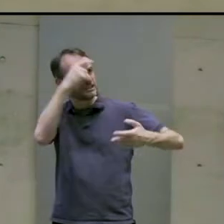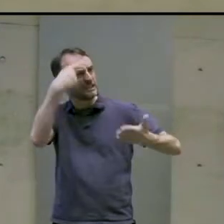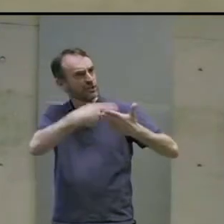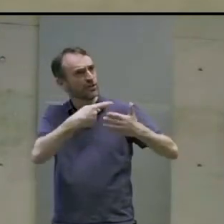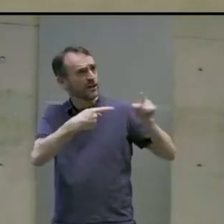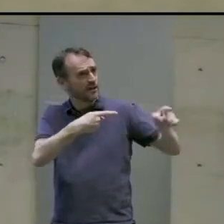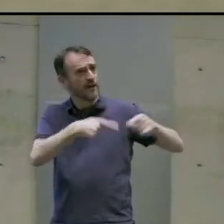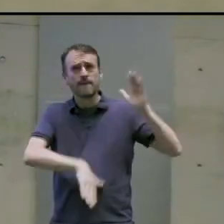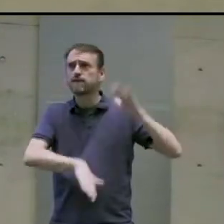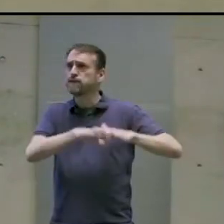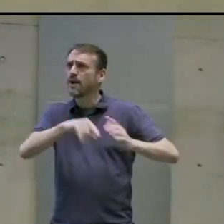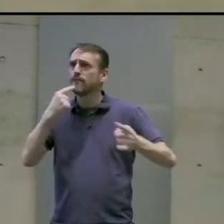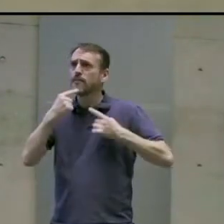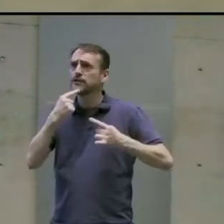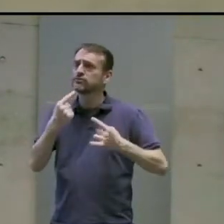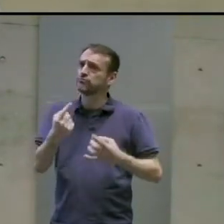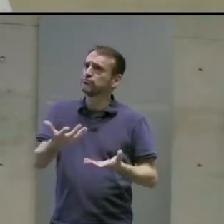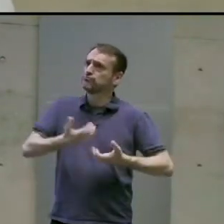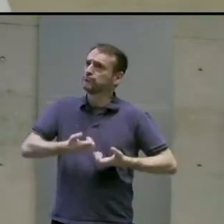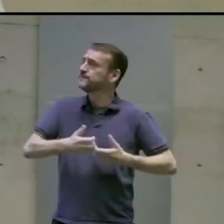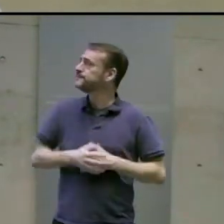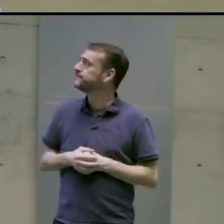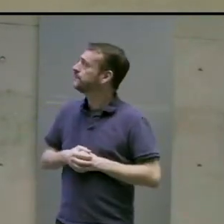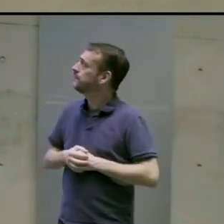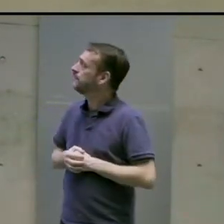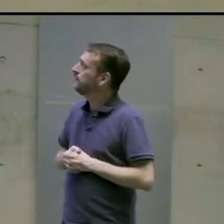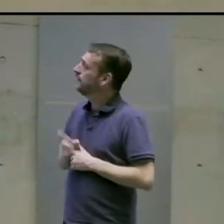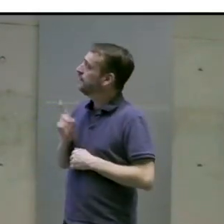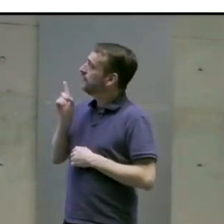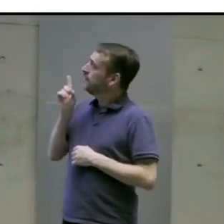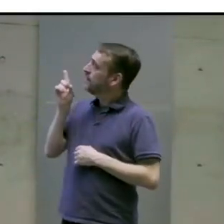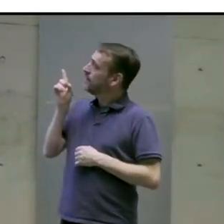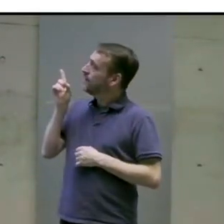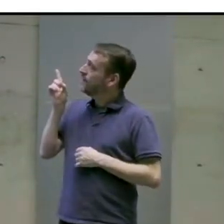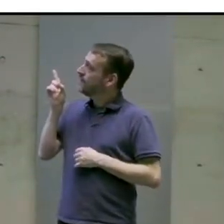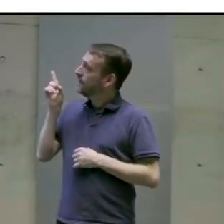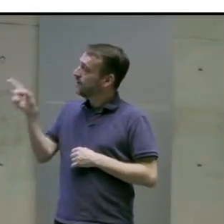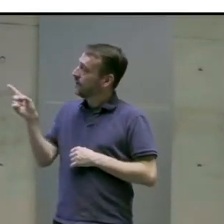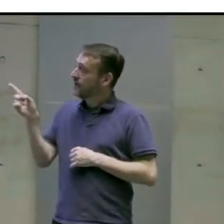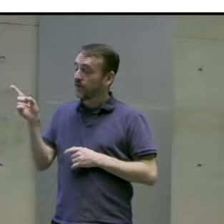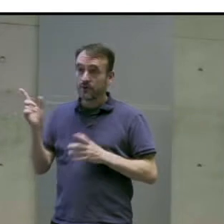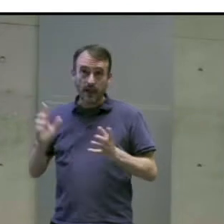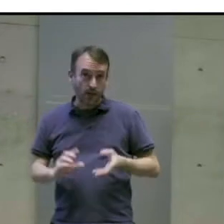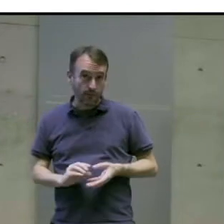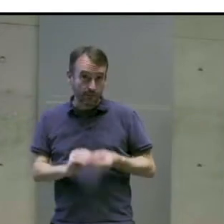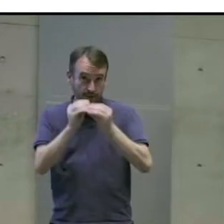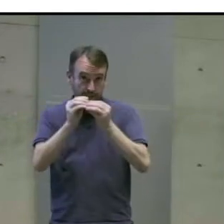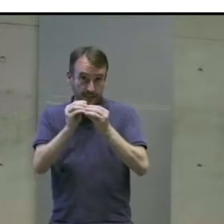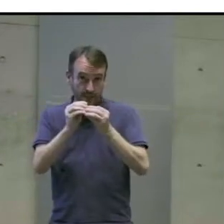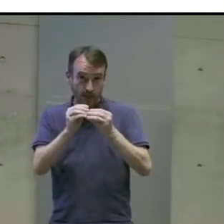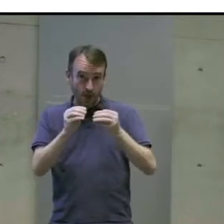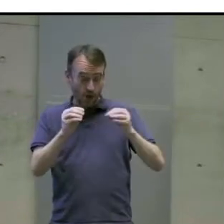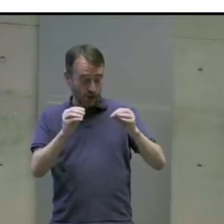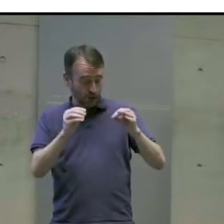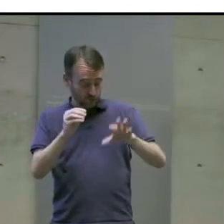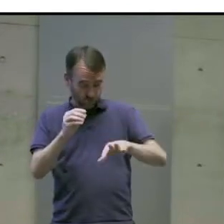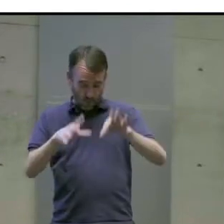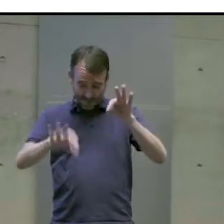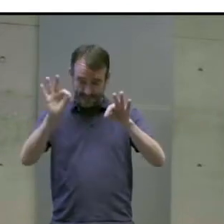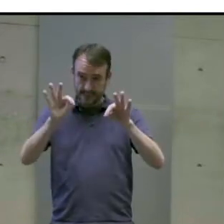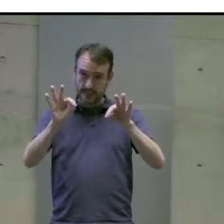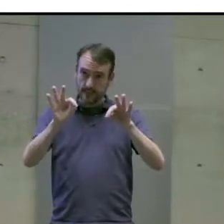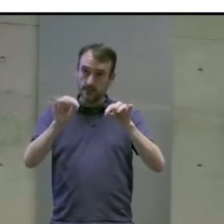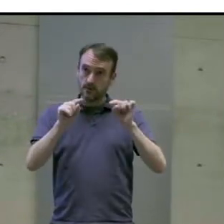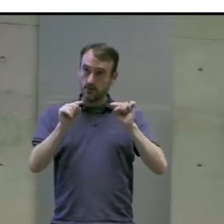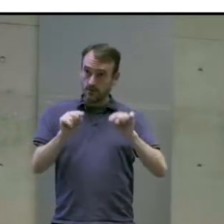decision. All right, that brings me now finally on to choice, now that we've explored the two side bits. And